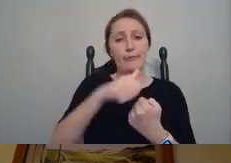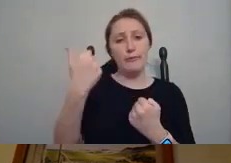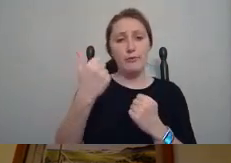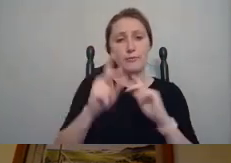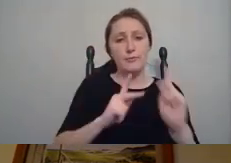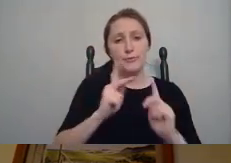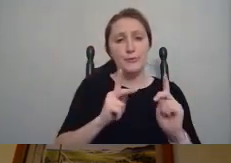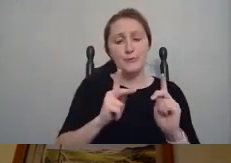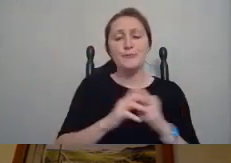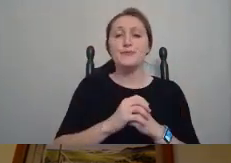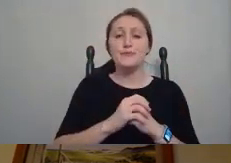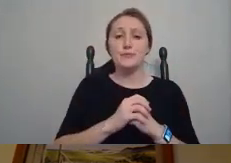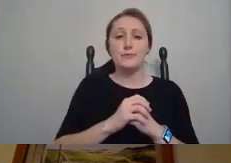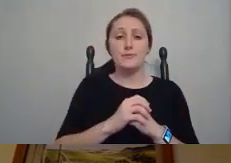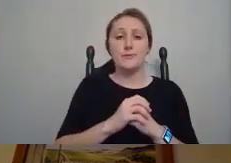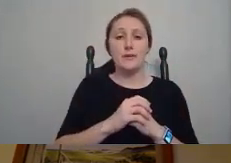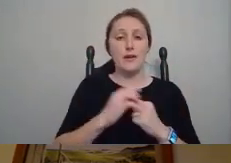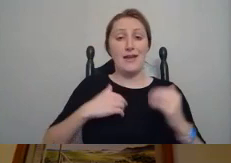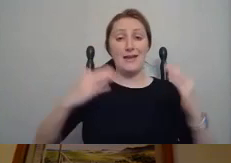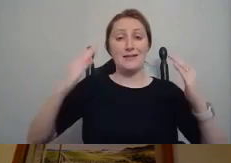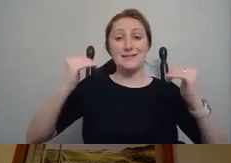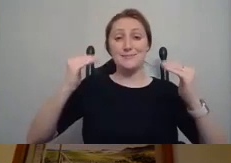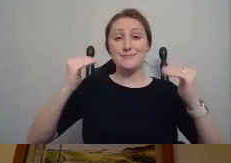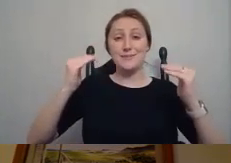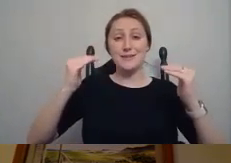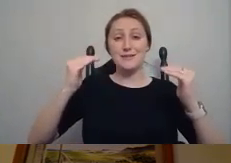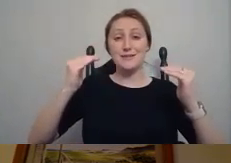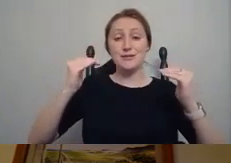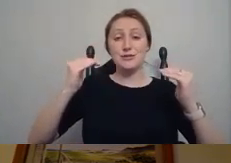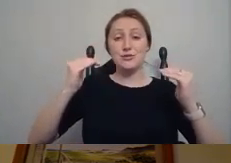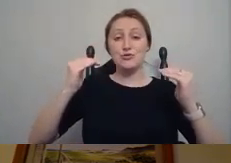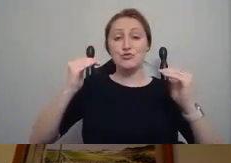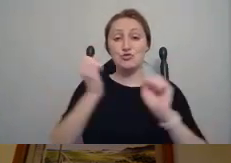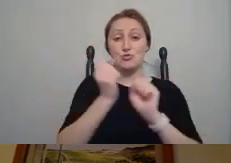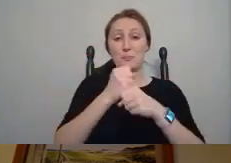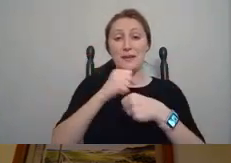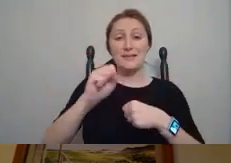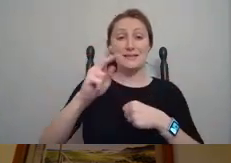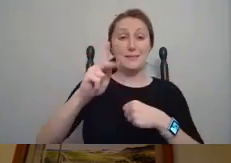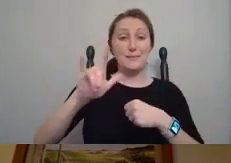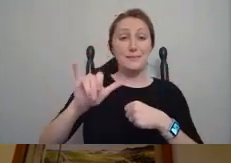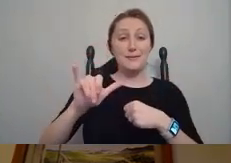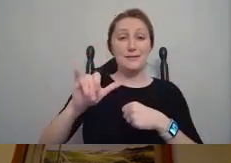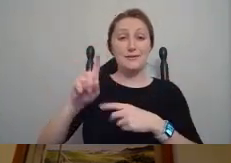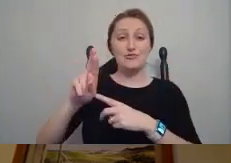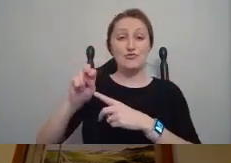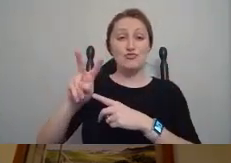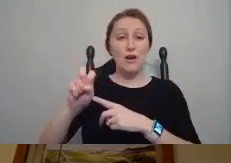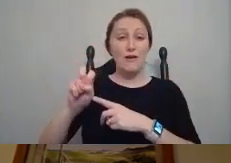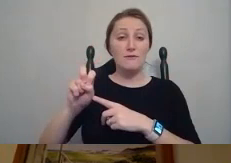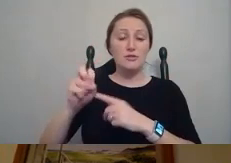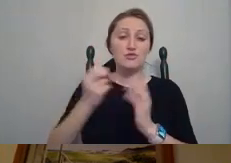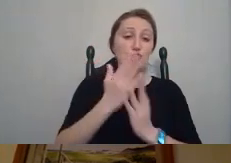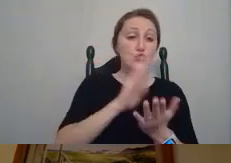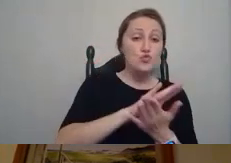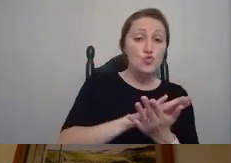I expect us to start some supply drives, either through the school or other means,